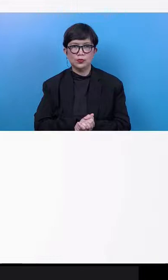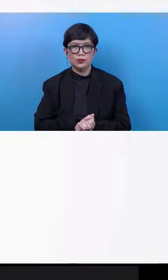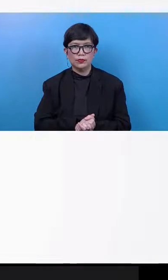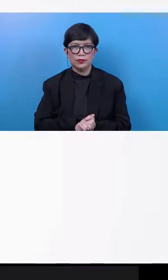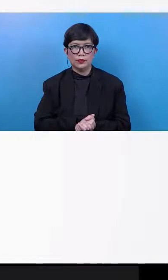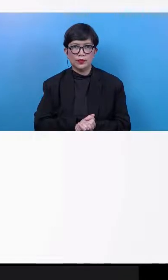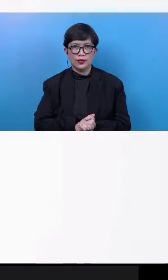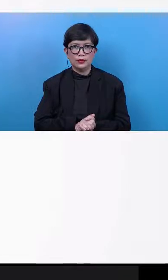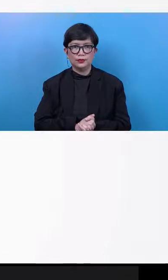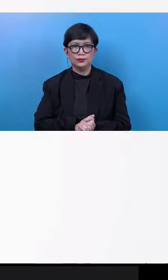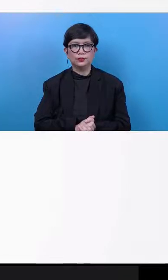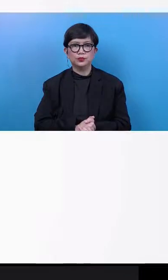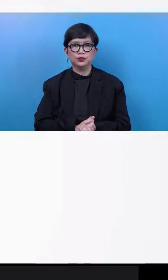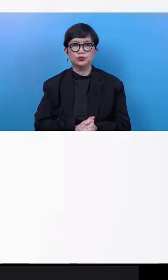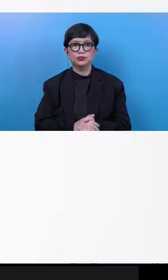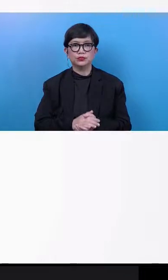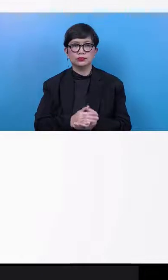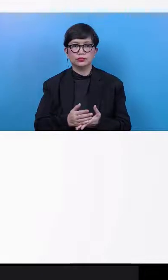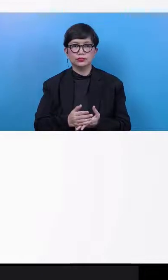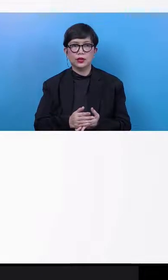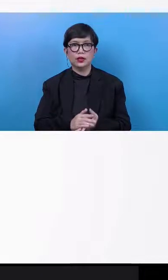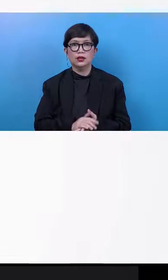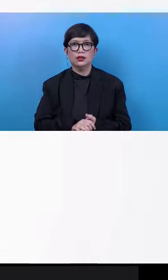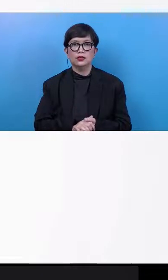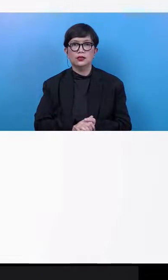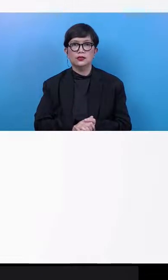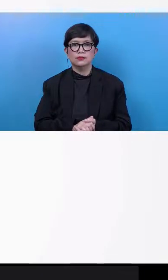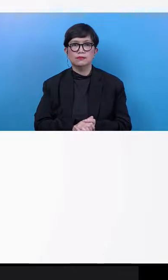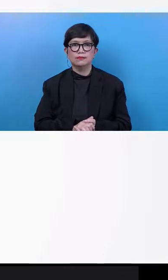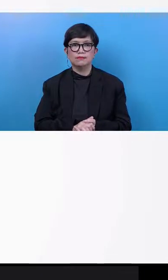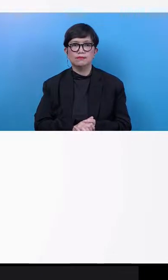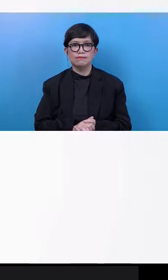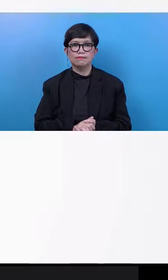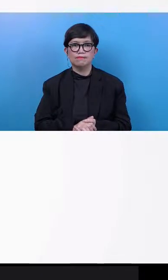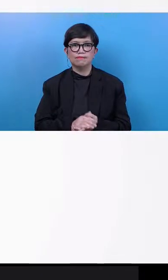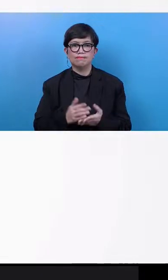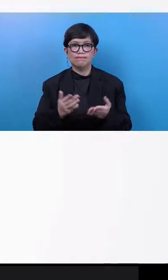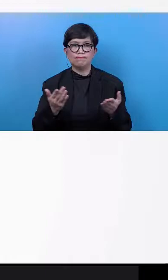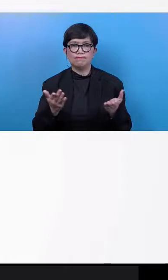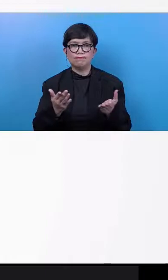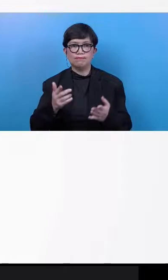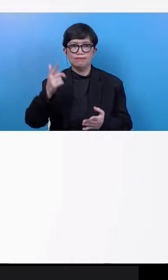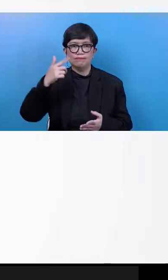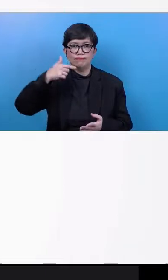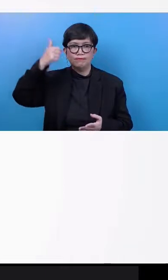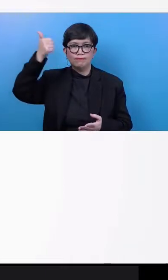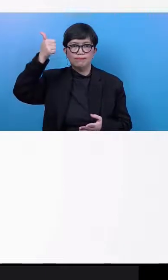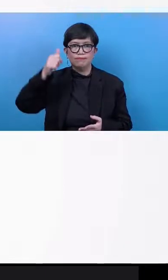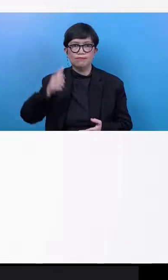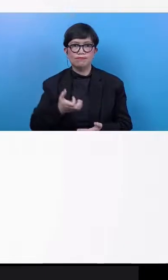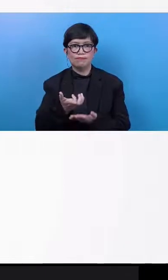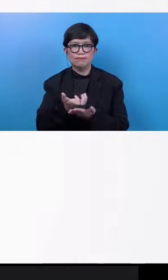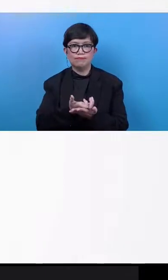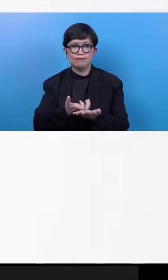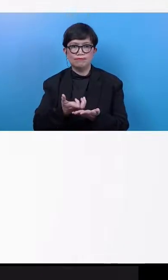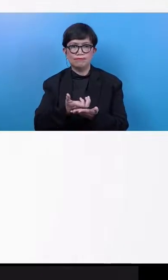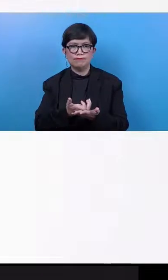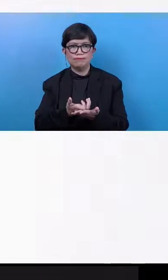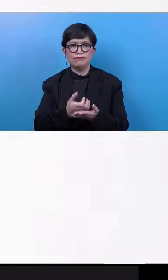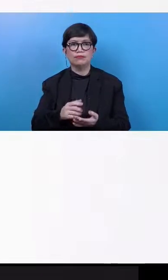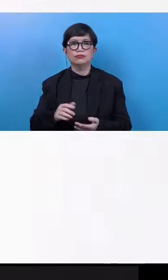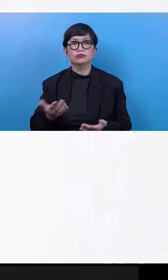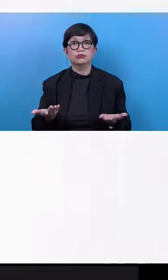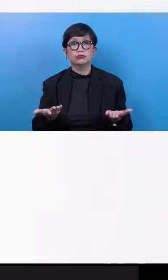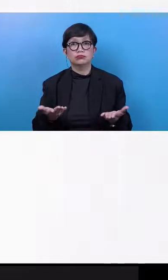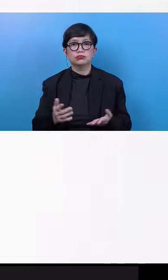Park, the Chief Economist from Asian Development Bank. I don't know if we can see him. And we